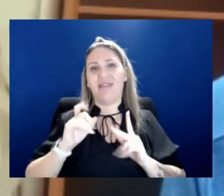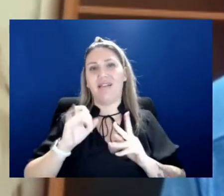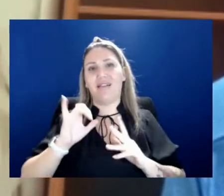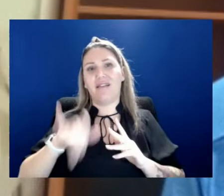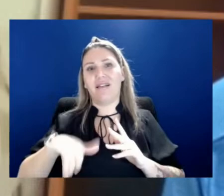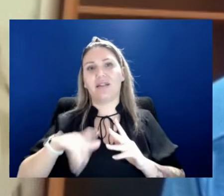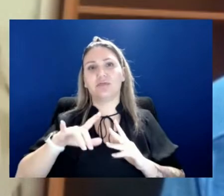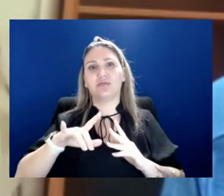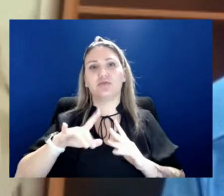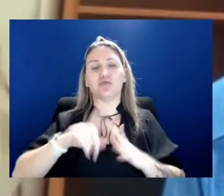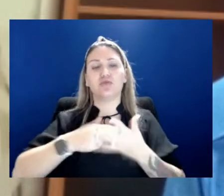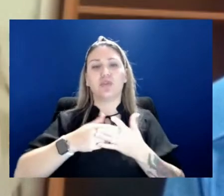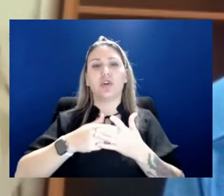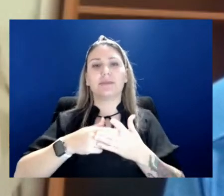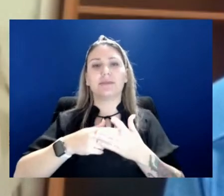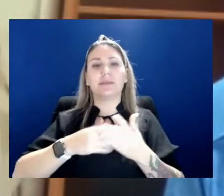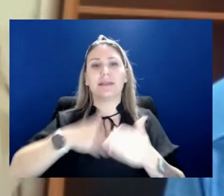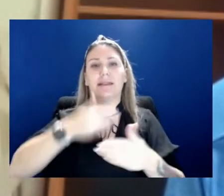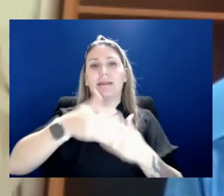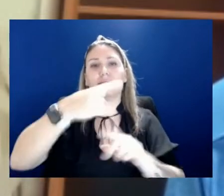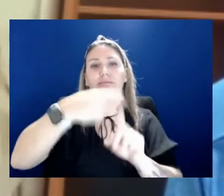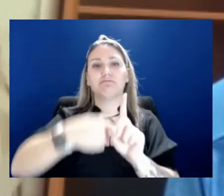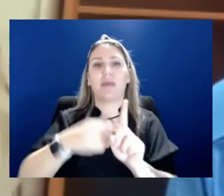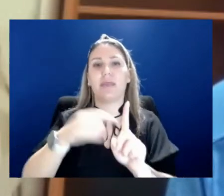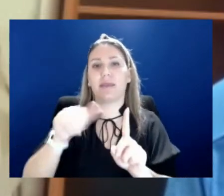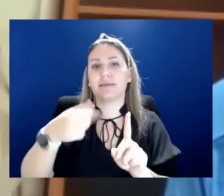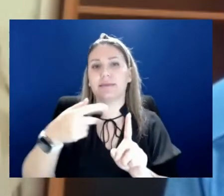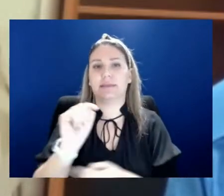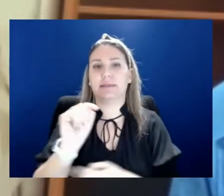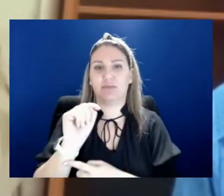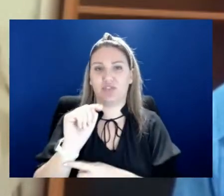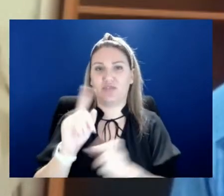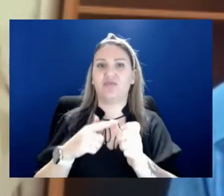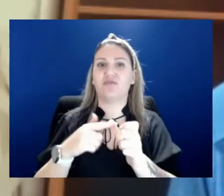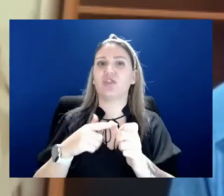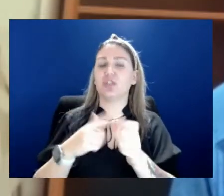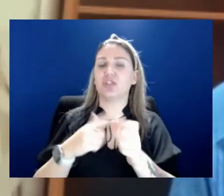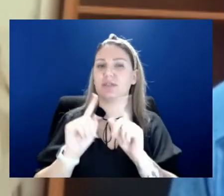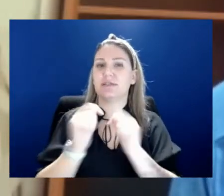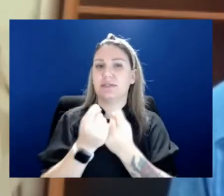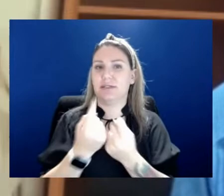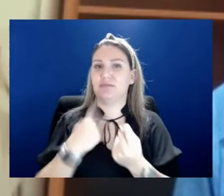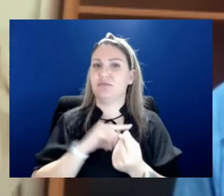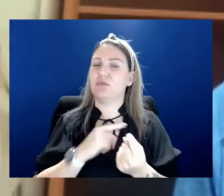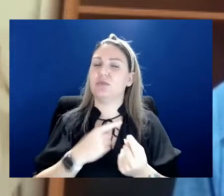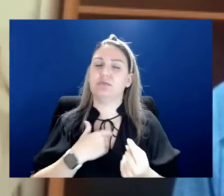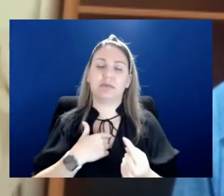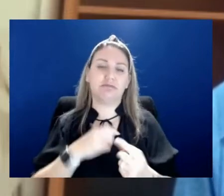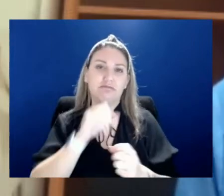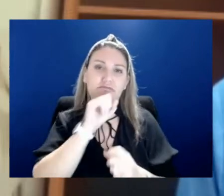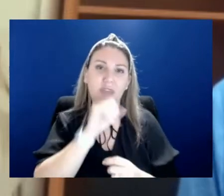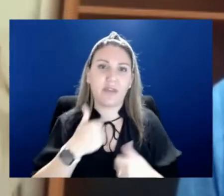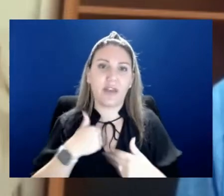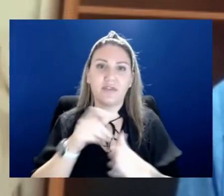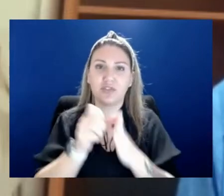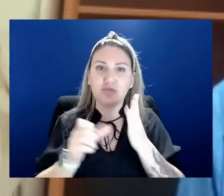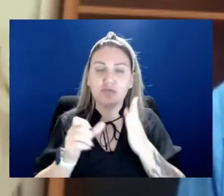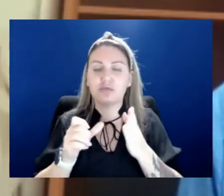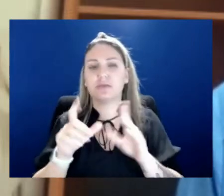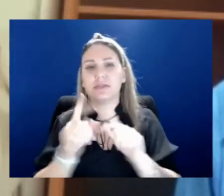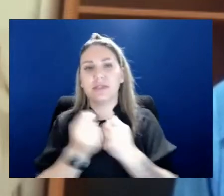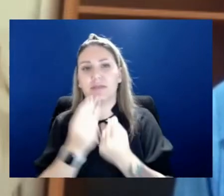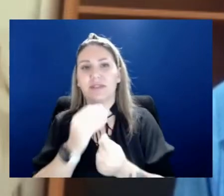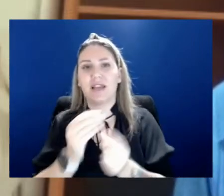early September. The first team will go over primary care. So we hope to have surgical teams and primary care teams